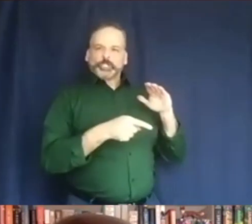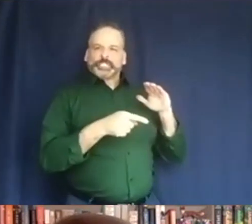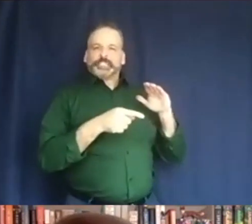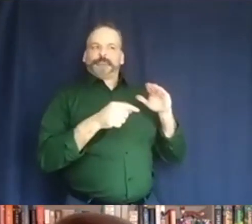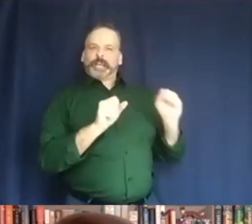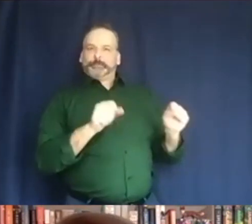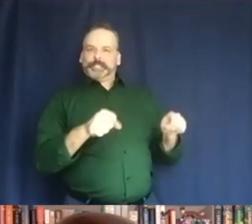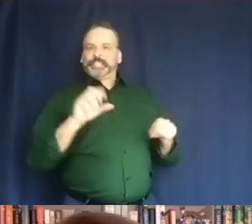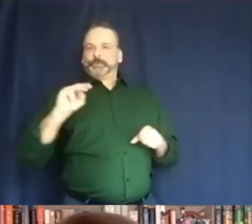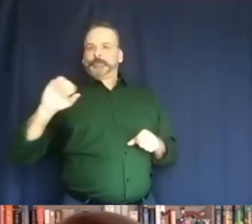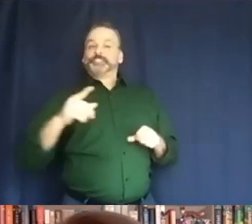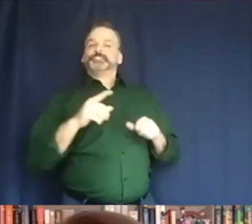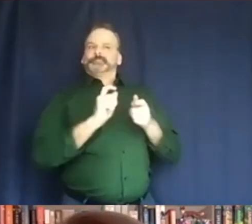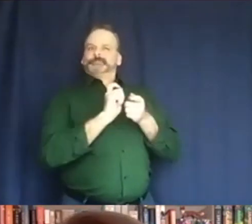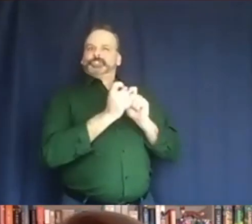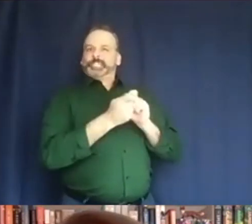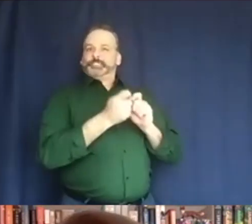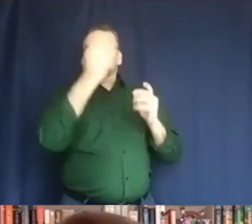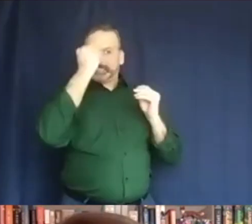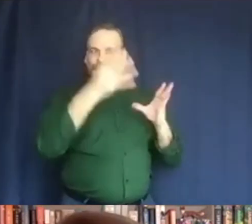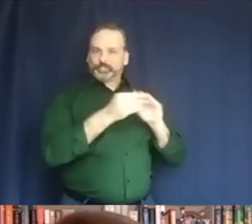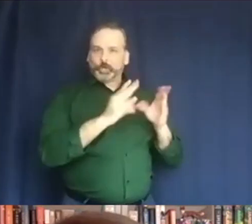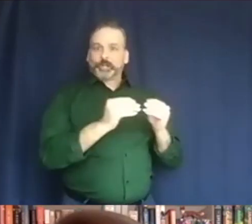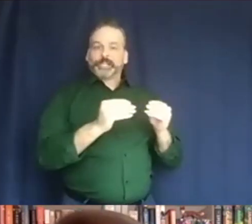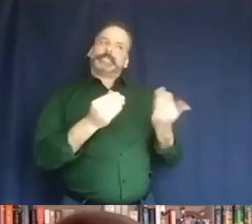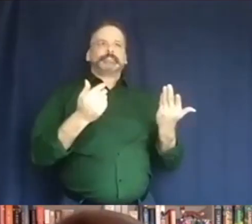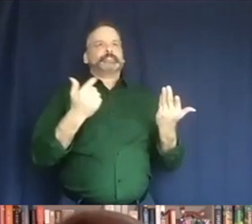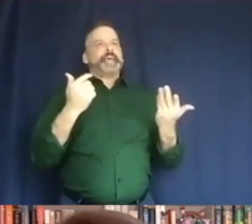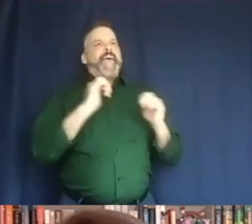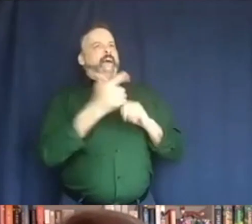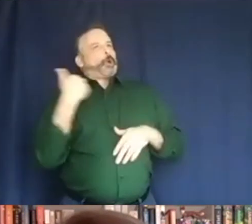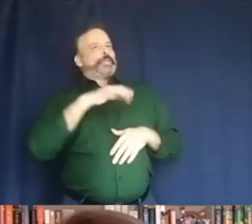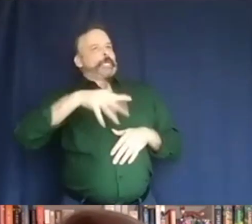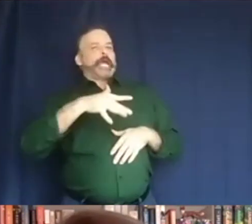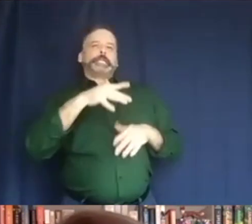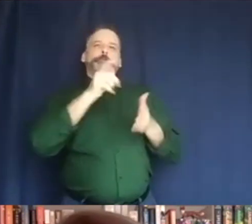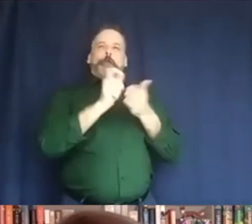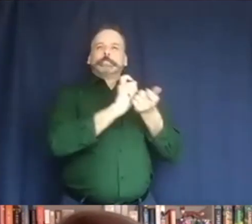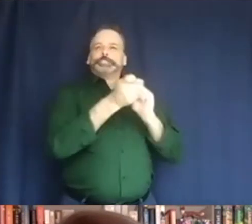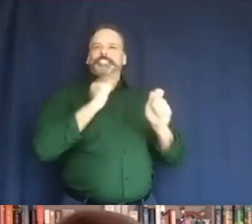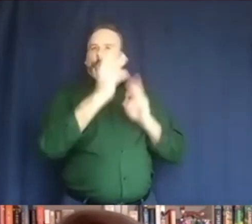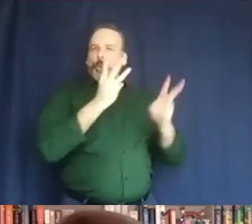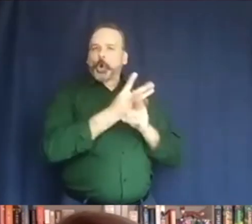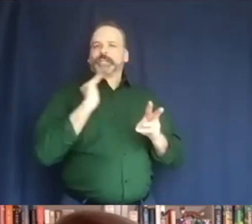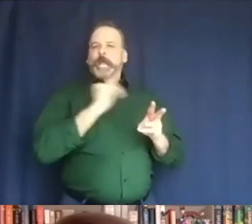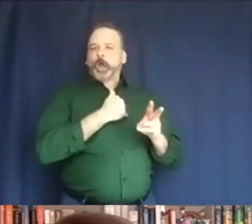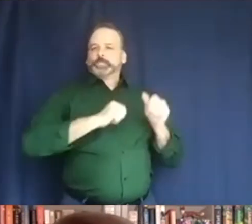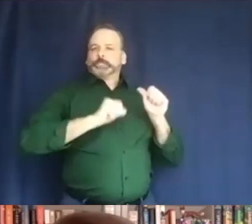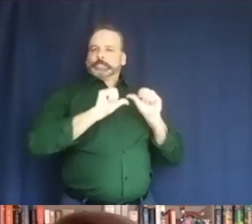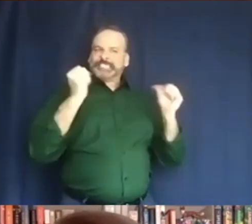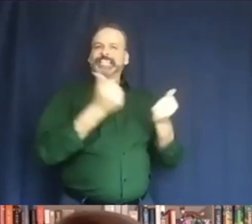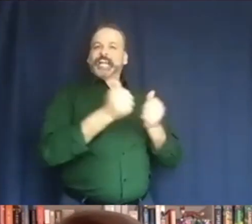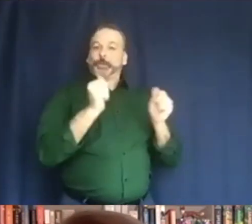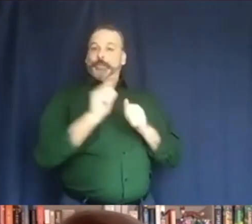and how it is kind of like our way of kind of rewriting our world and our society as well through these myths. And I think that's why they continue to